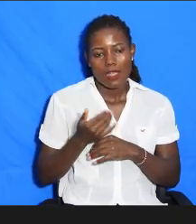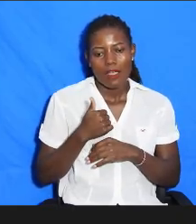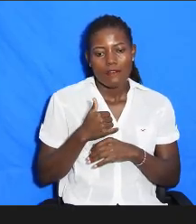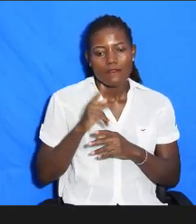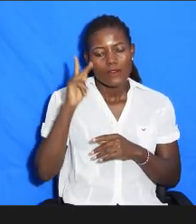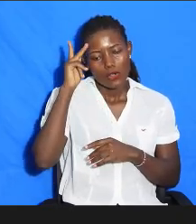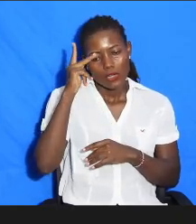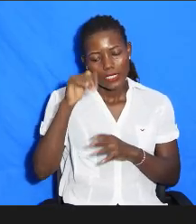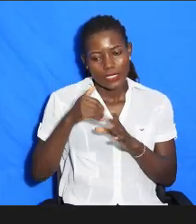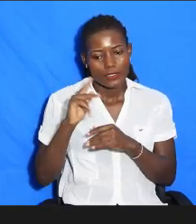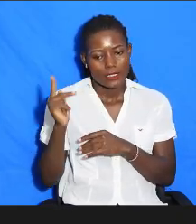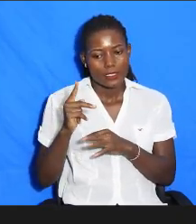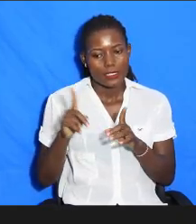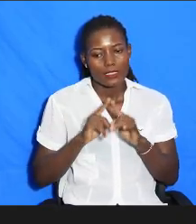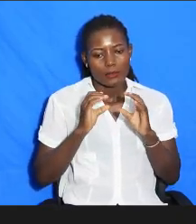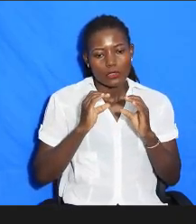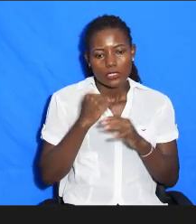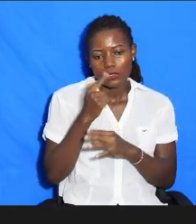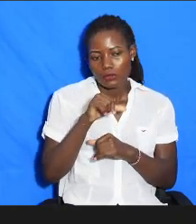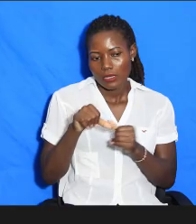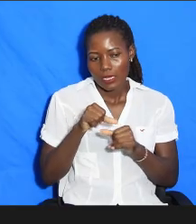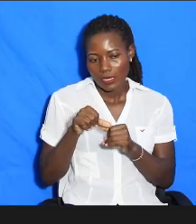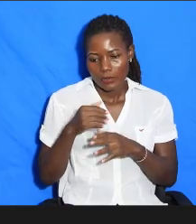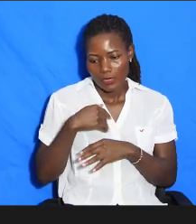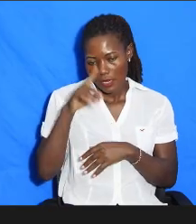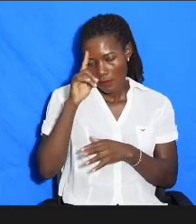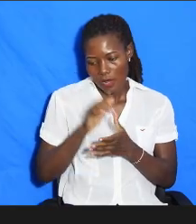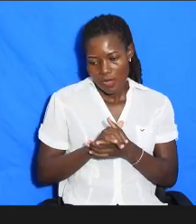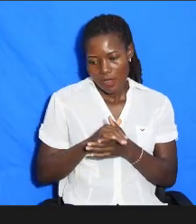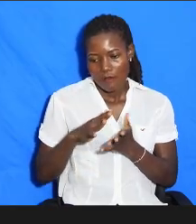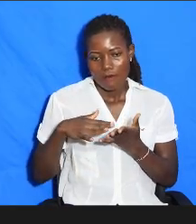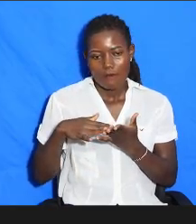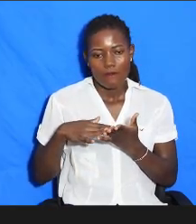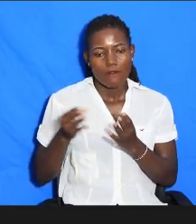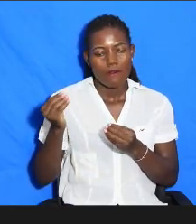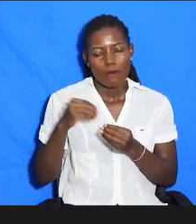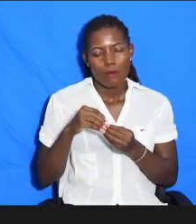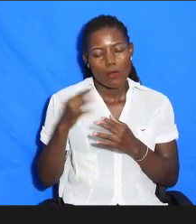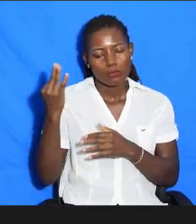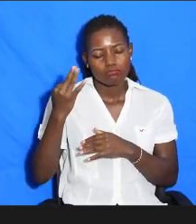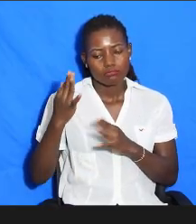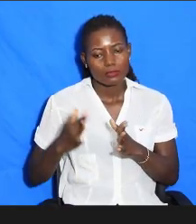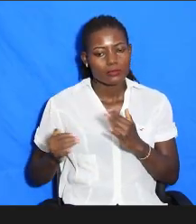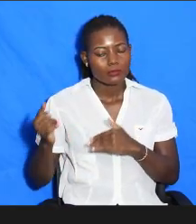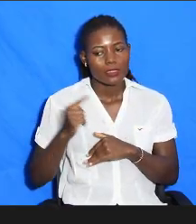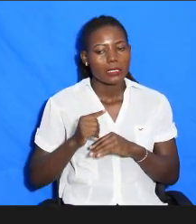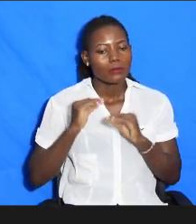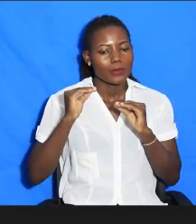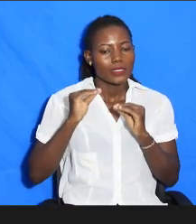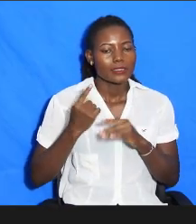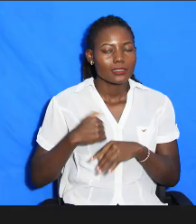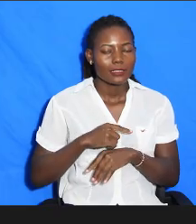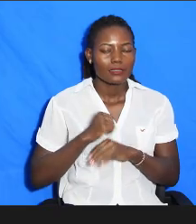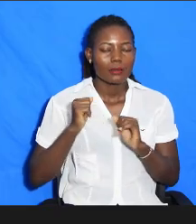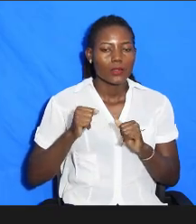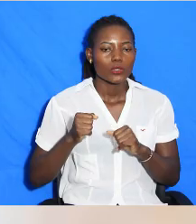and also coaches who are around. I believe more lecturers, whenever they come, the more they educate us I think it